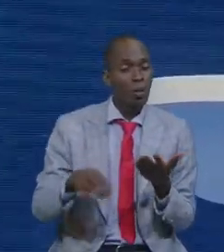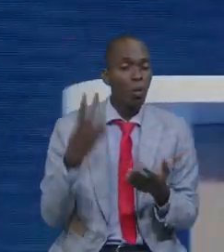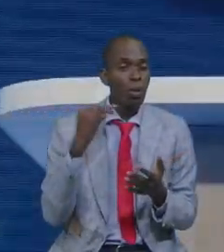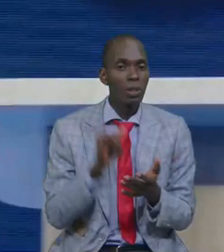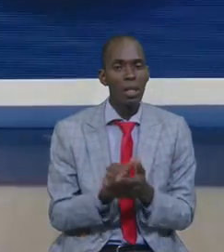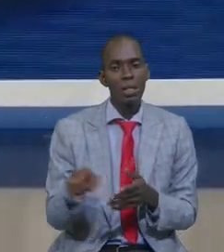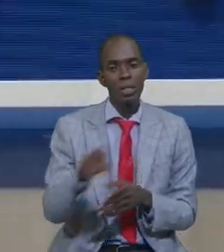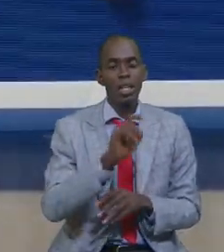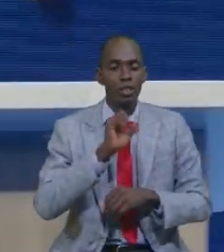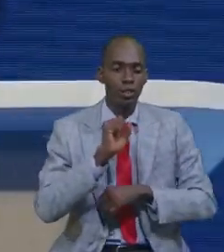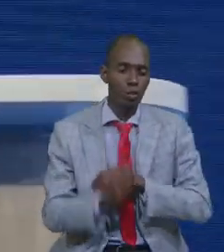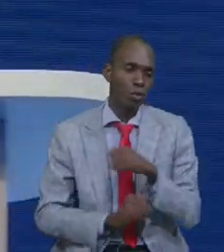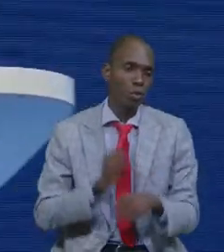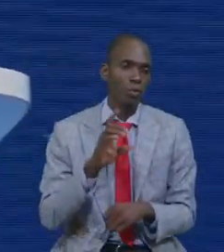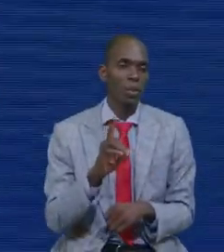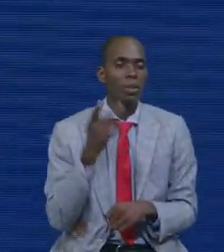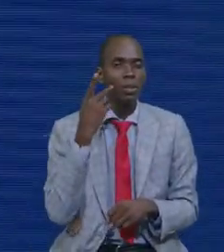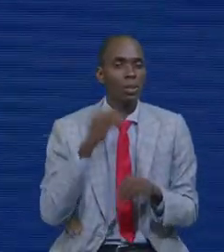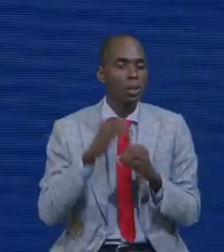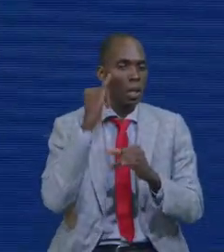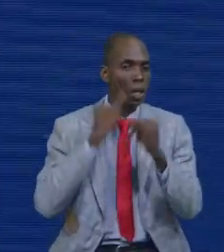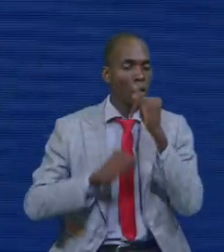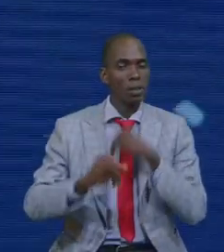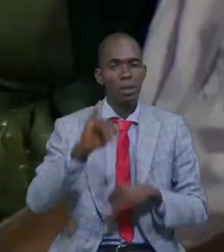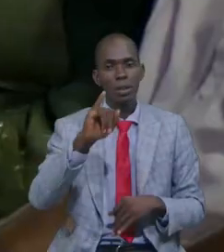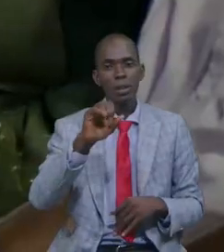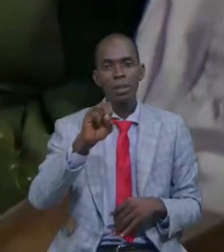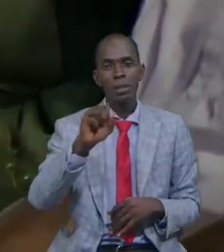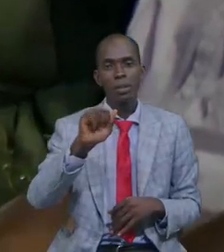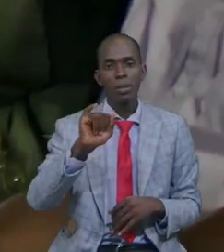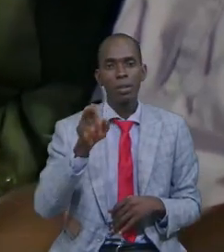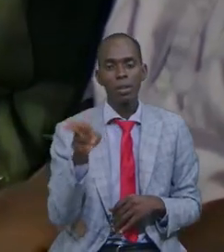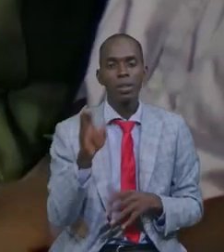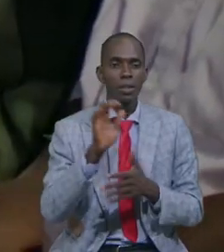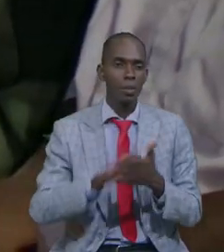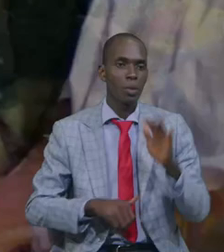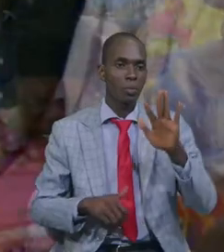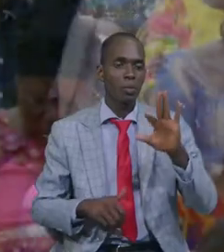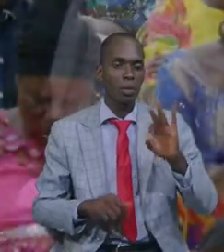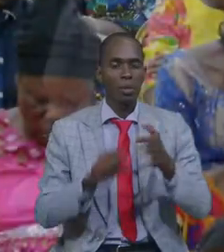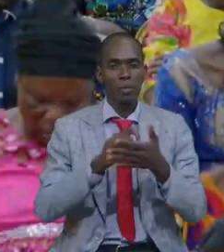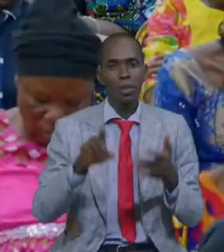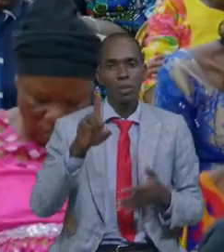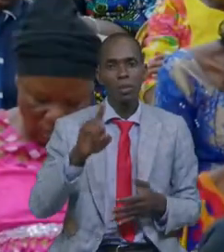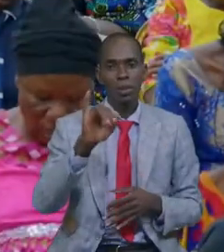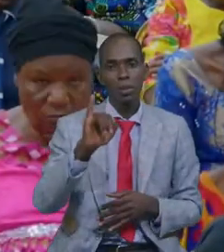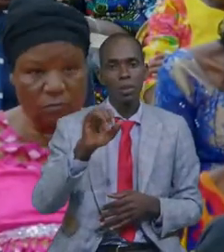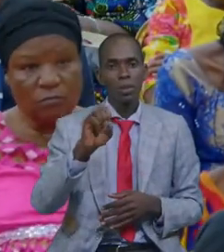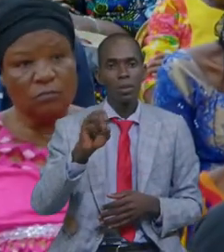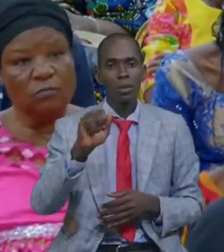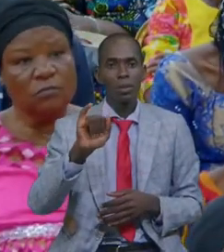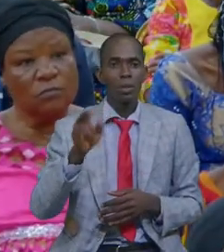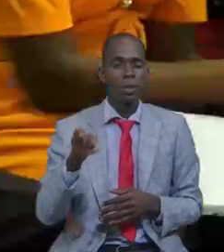at Isaiah chapter 59. I'm reading from verse 1. Isaiah